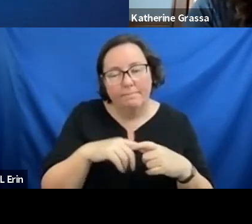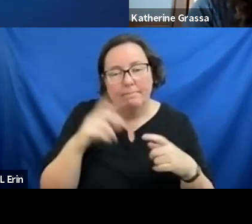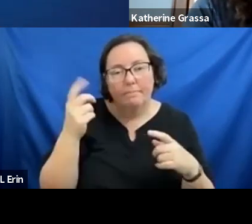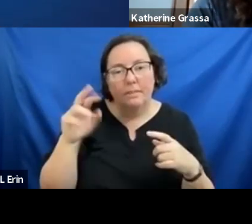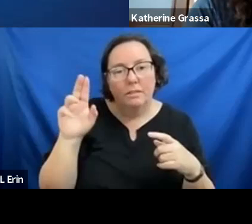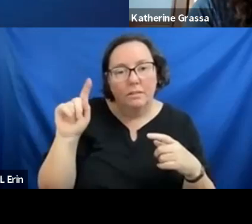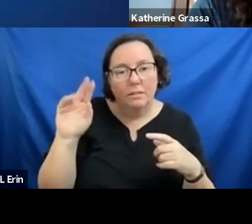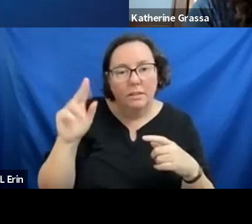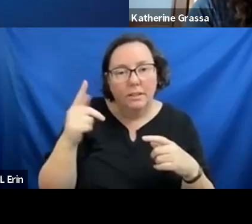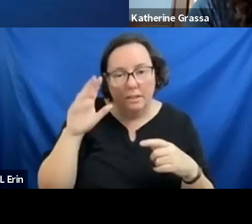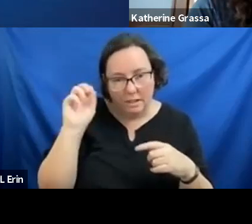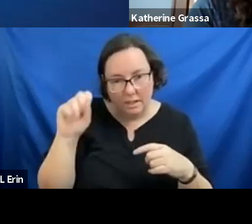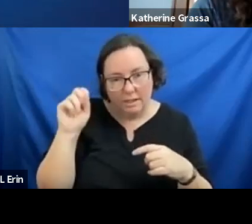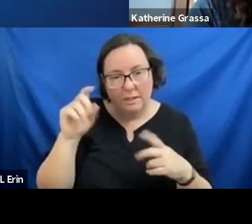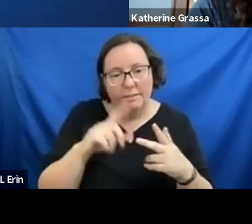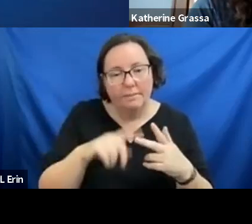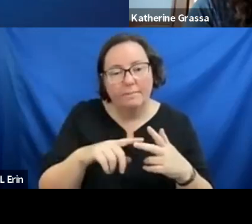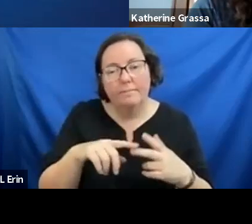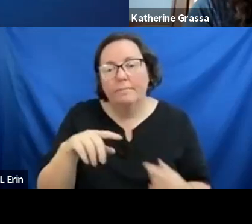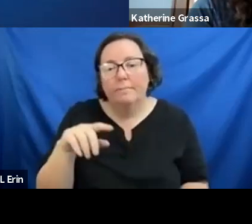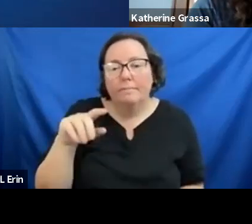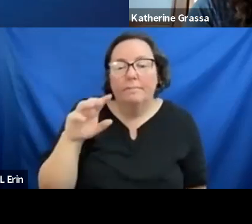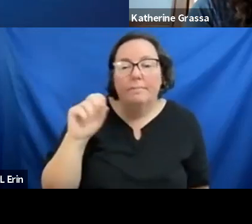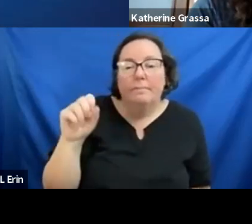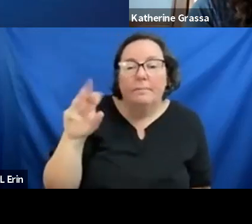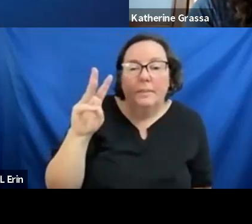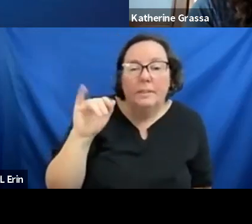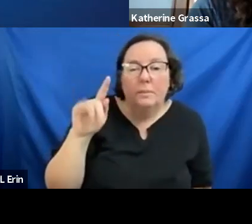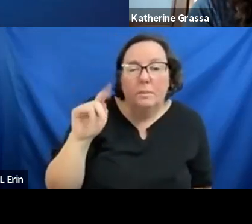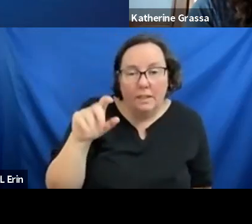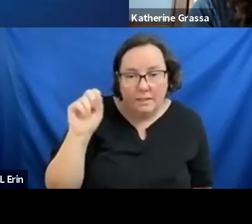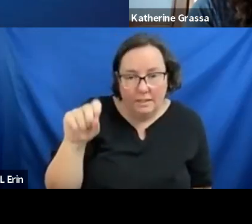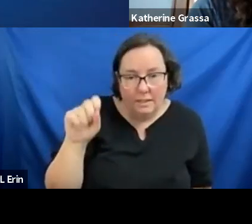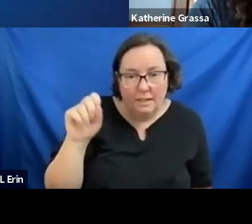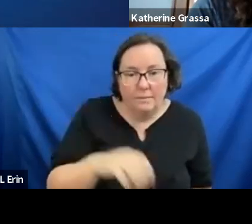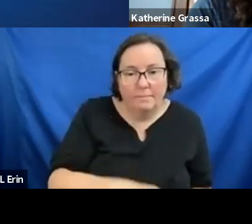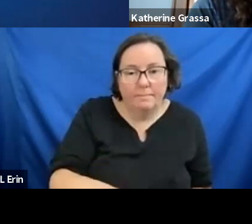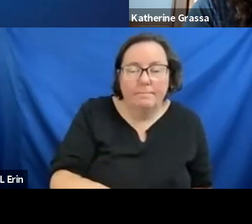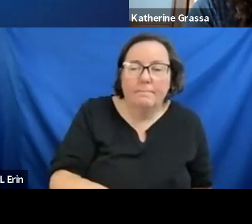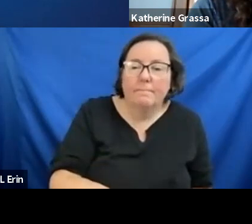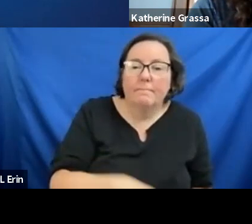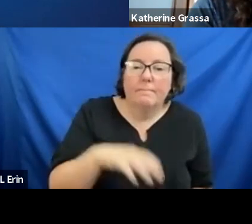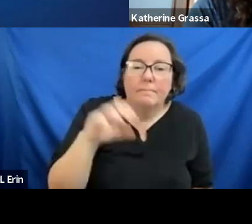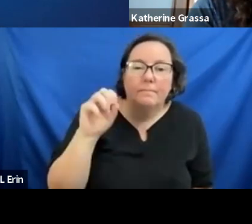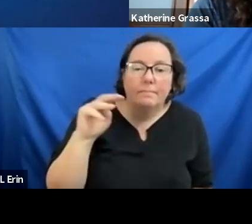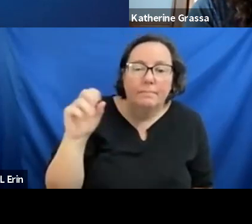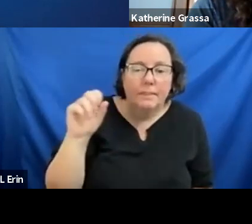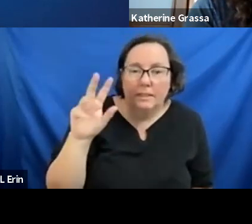Dr. Tang? Aye. Ms. Wade? Aye. Ms. Sullivan?